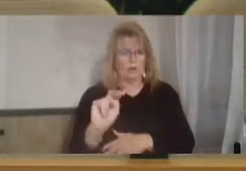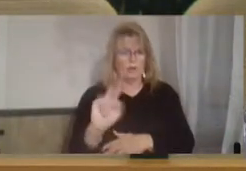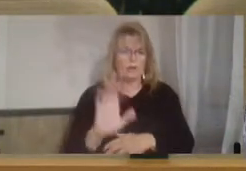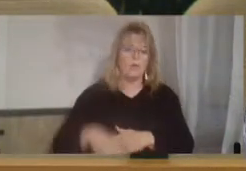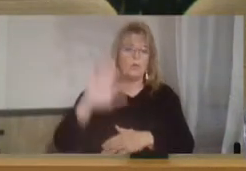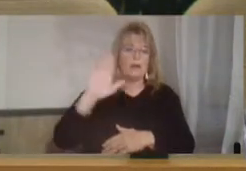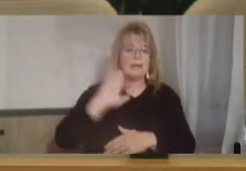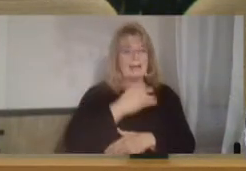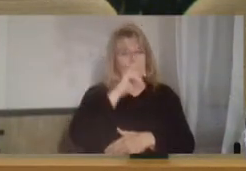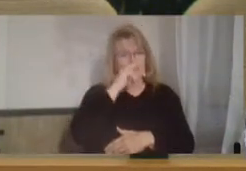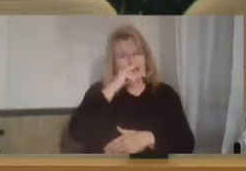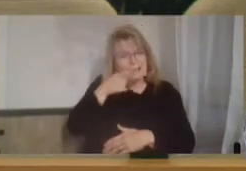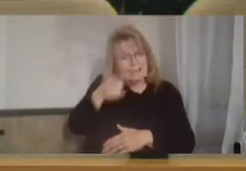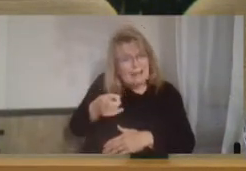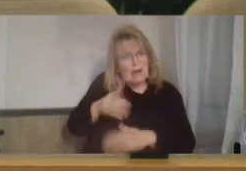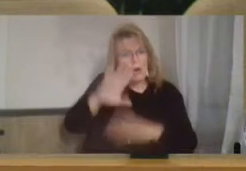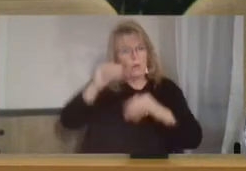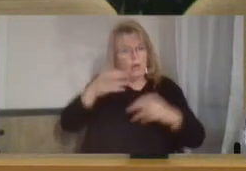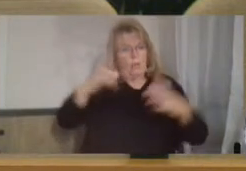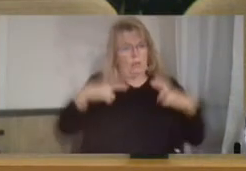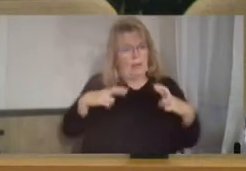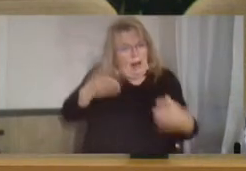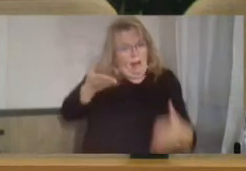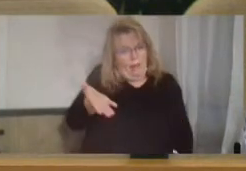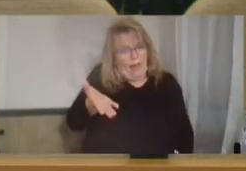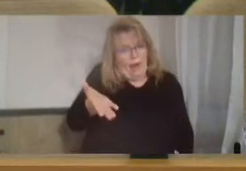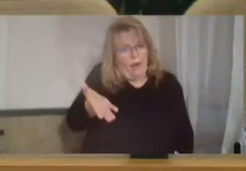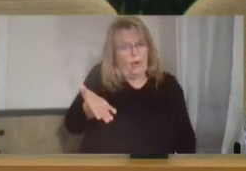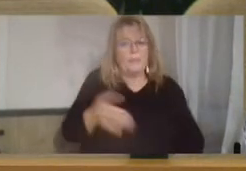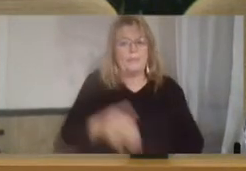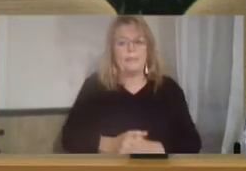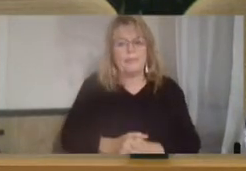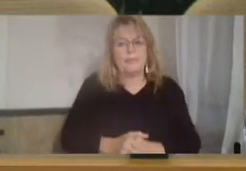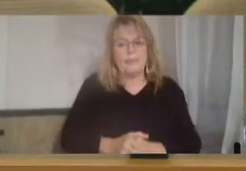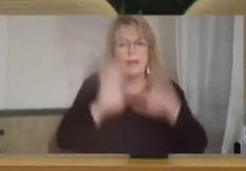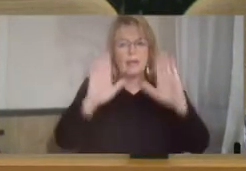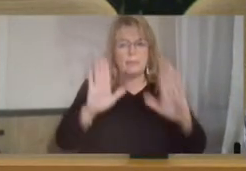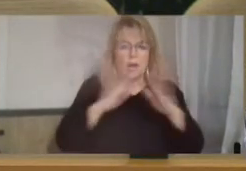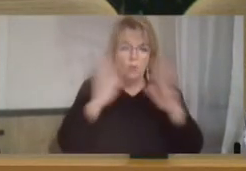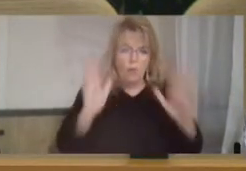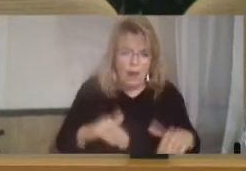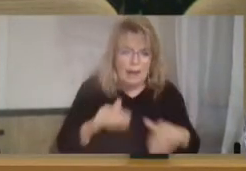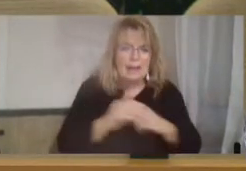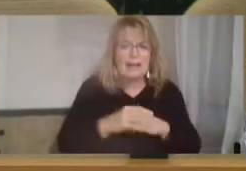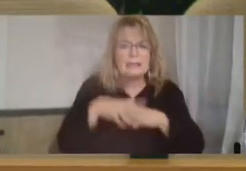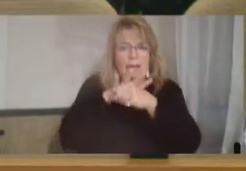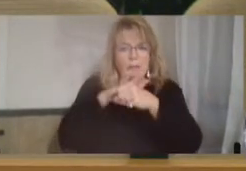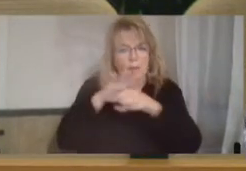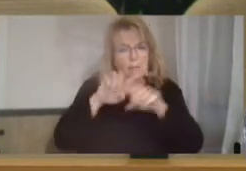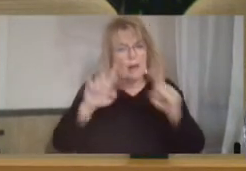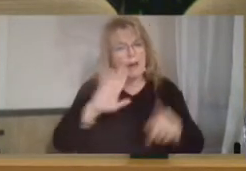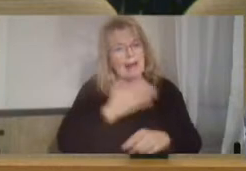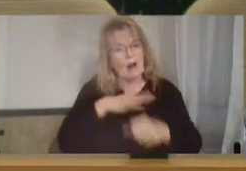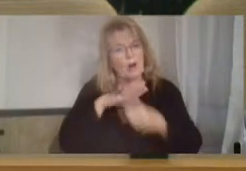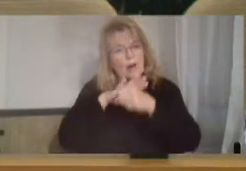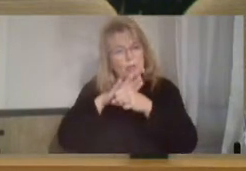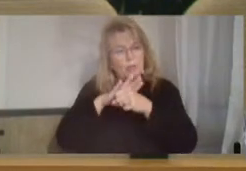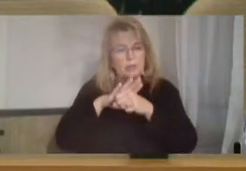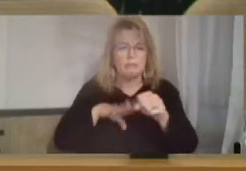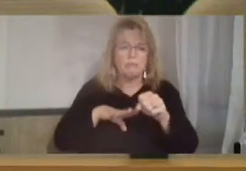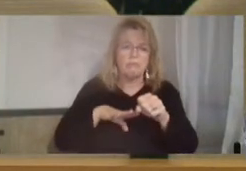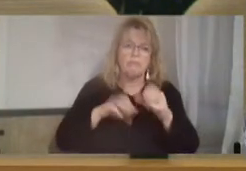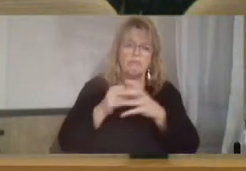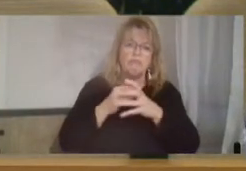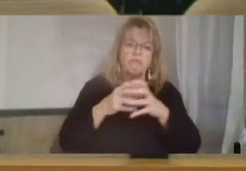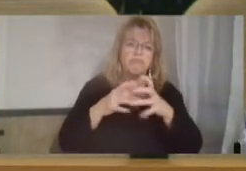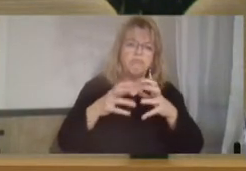We hope to retire in it. And it's been a great house and neighborhood. But our neighborhood is growing fast. From